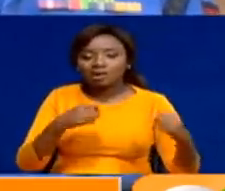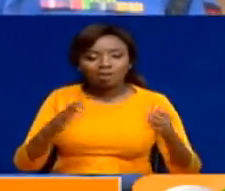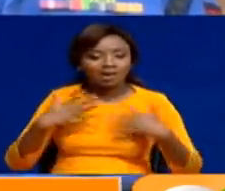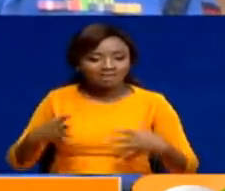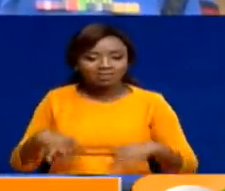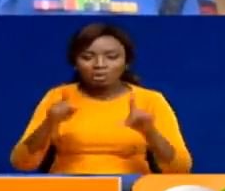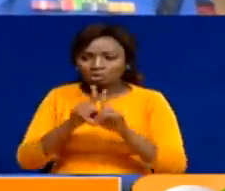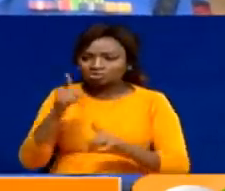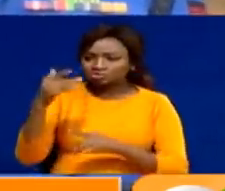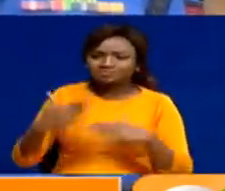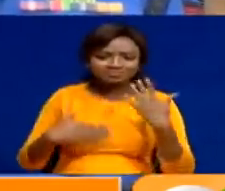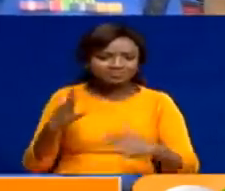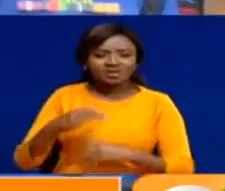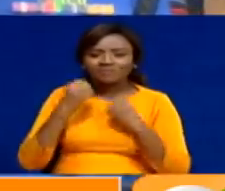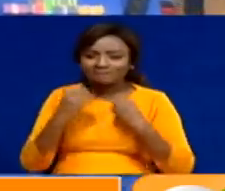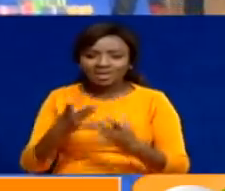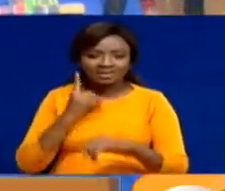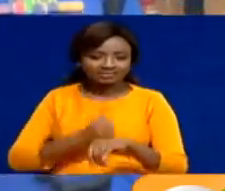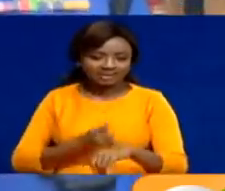been exhibited many a time.